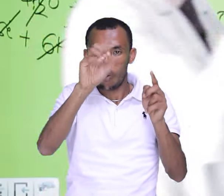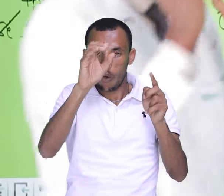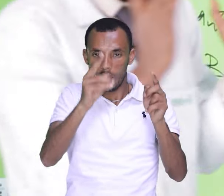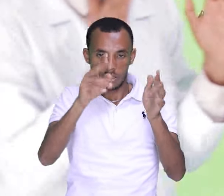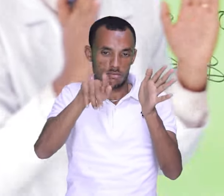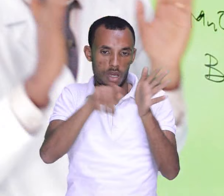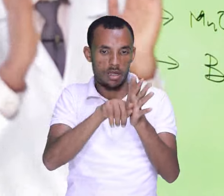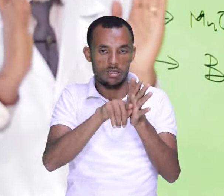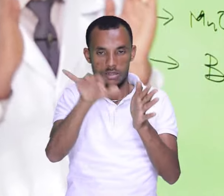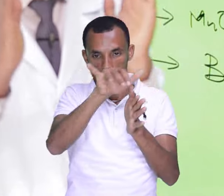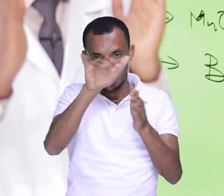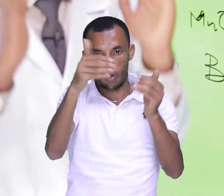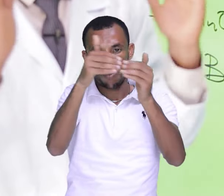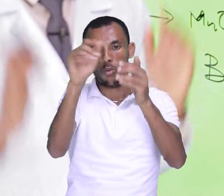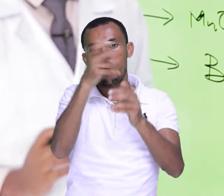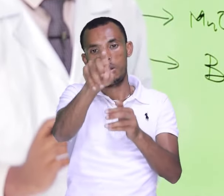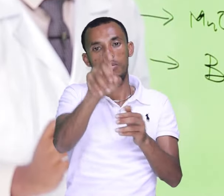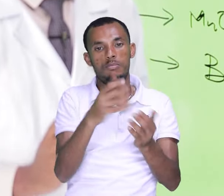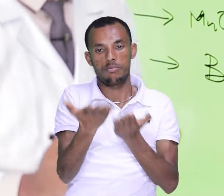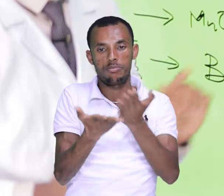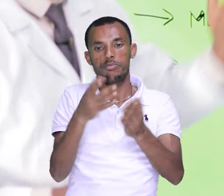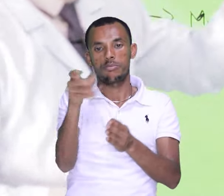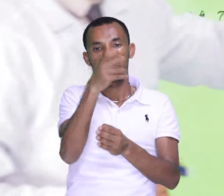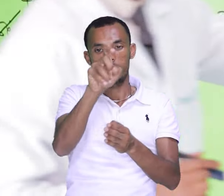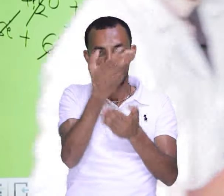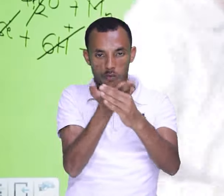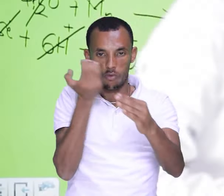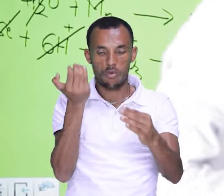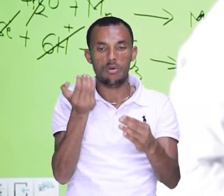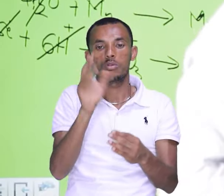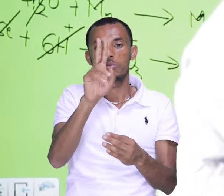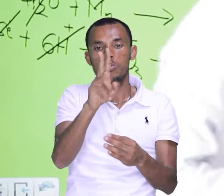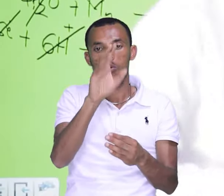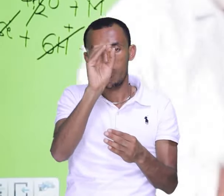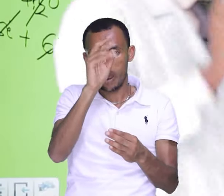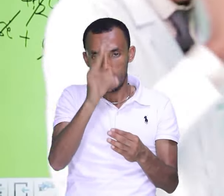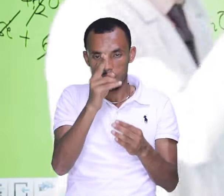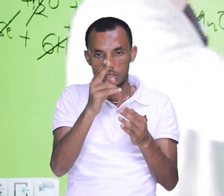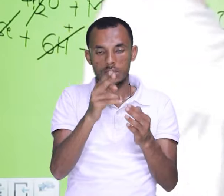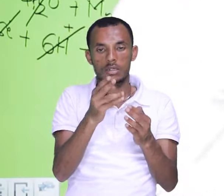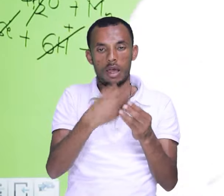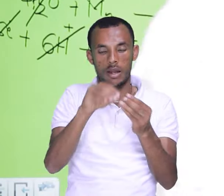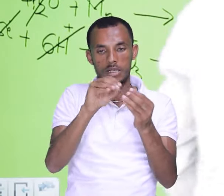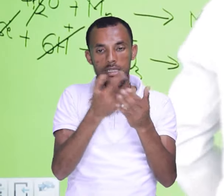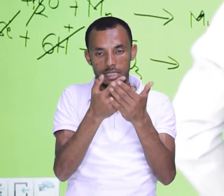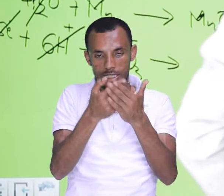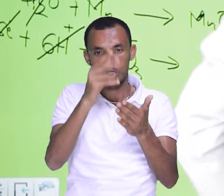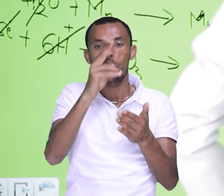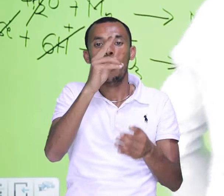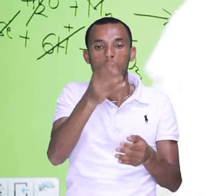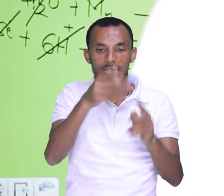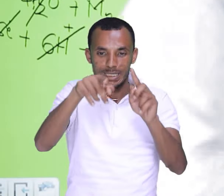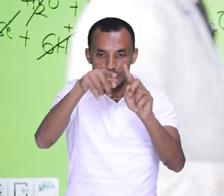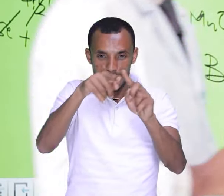added in both positions? Because the equation must be balanced. Therefore, 2OH minus here added. But this 2H plus